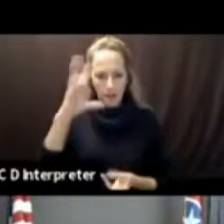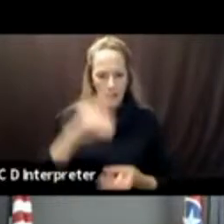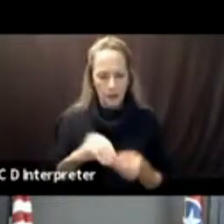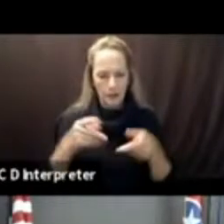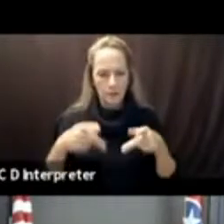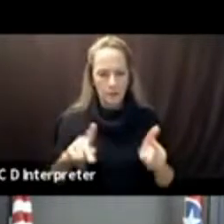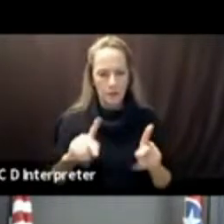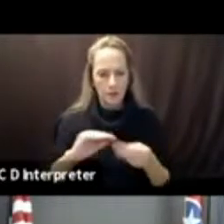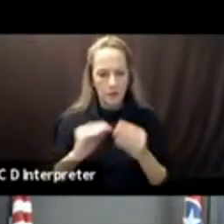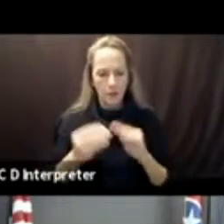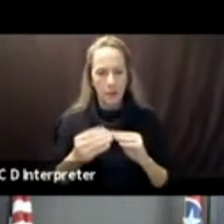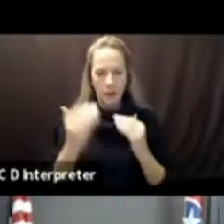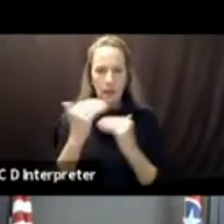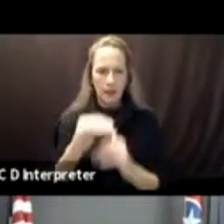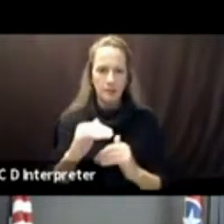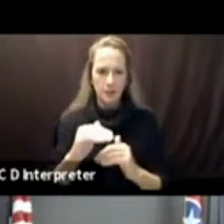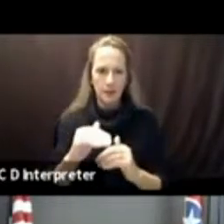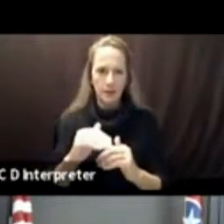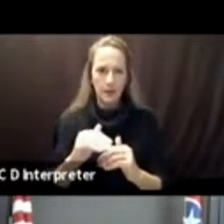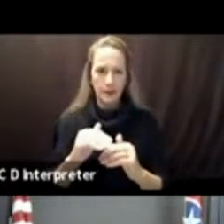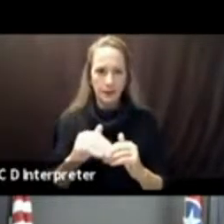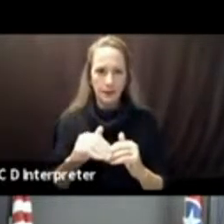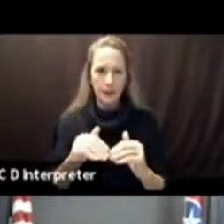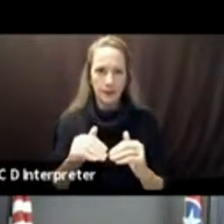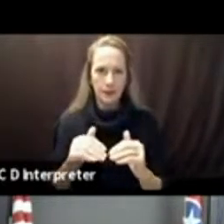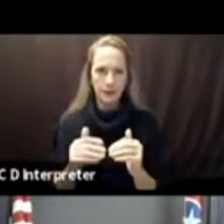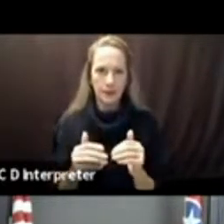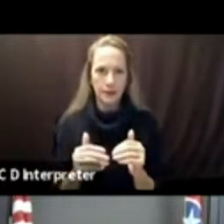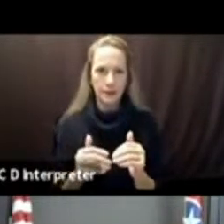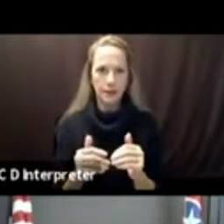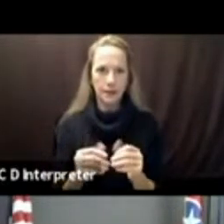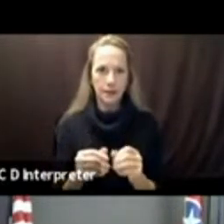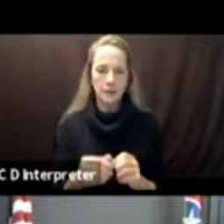is limited to,